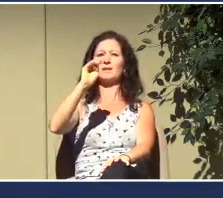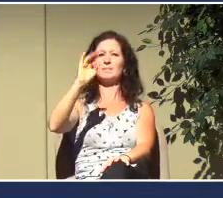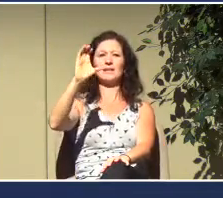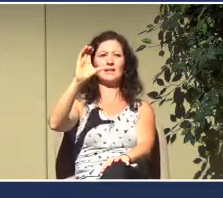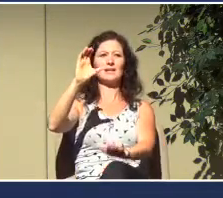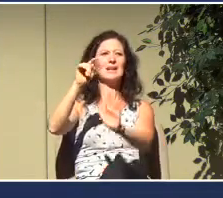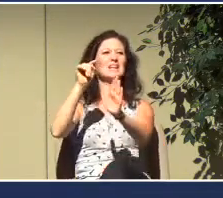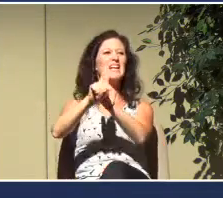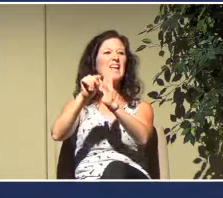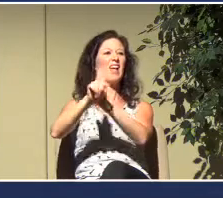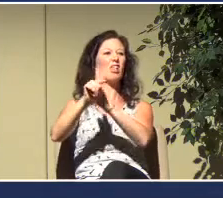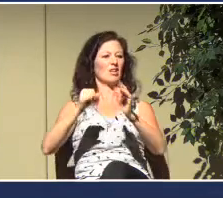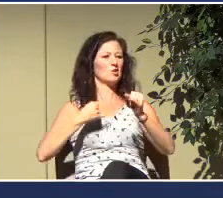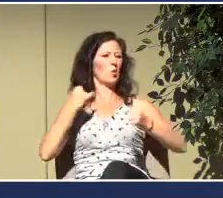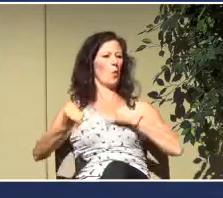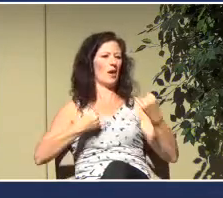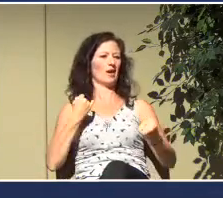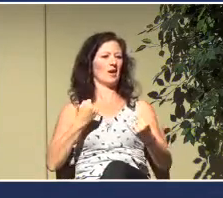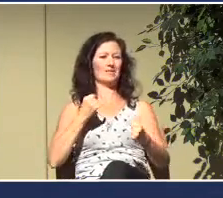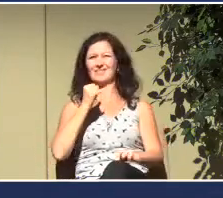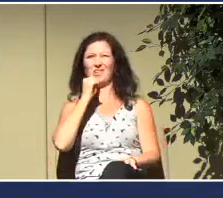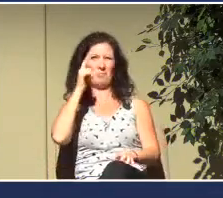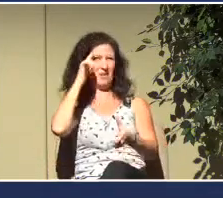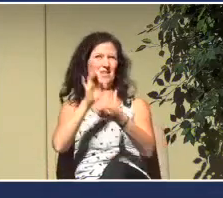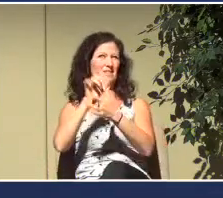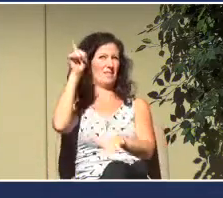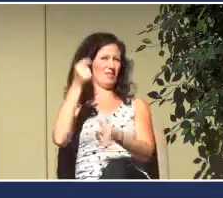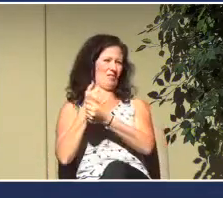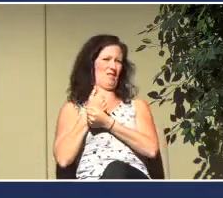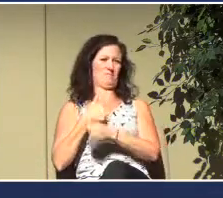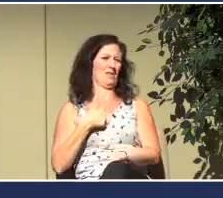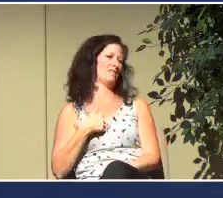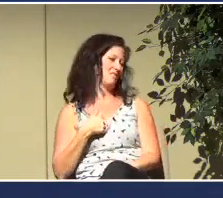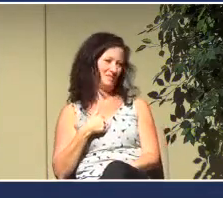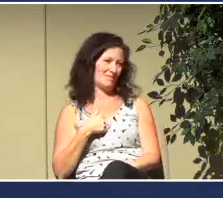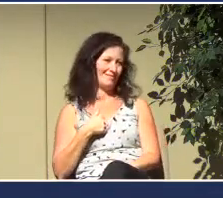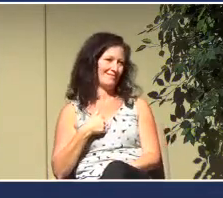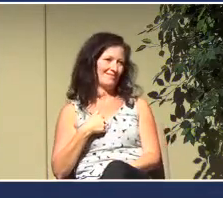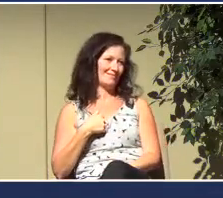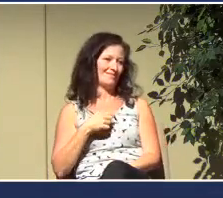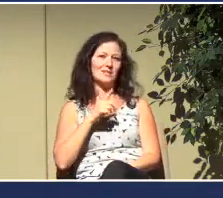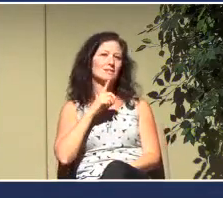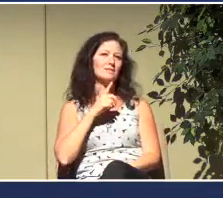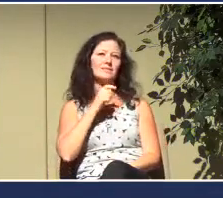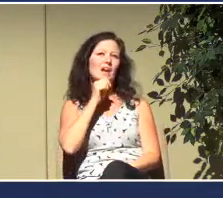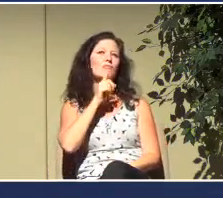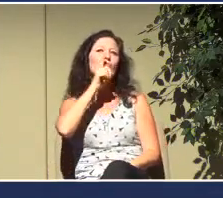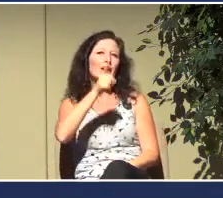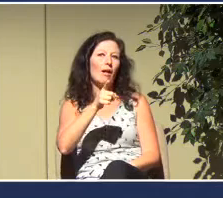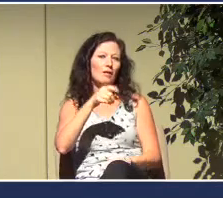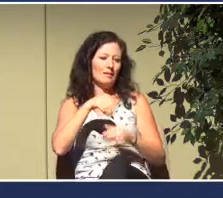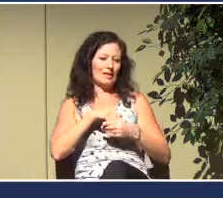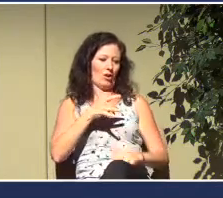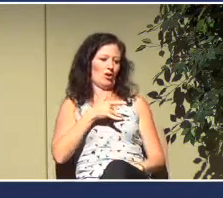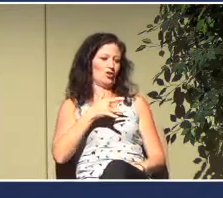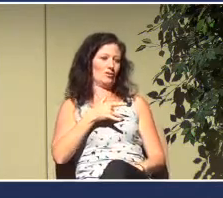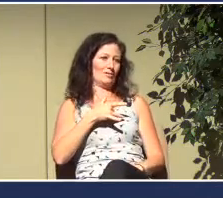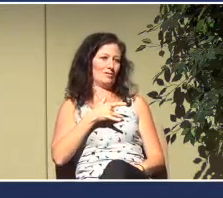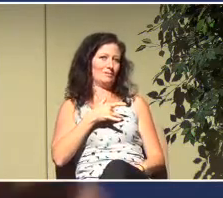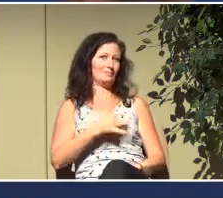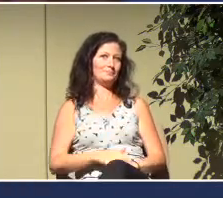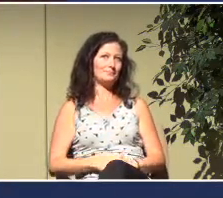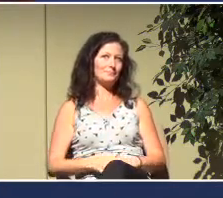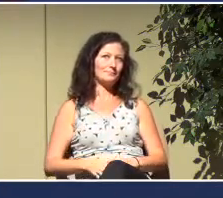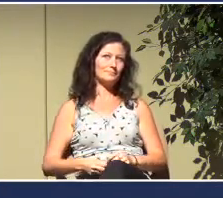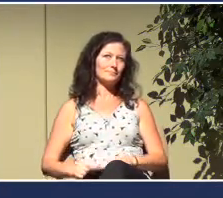I didn't really believe that he loved me. It wasn't a reality in my heart. See, I'm always